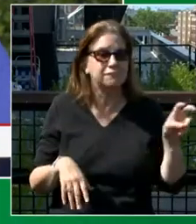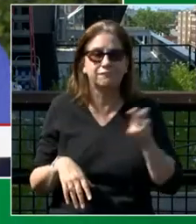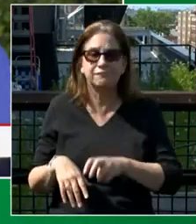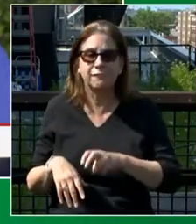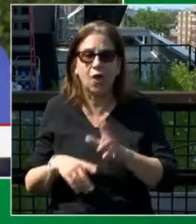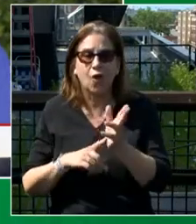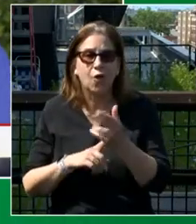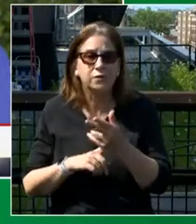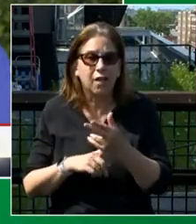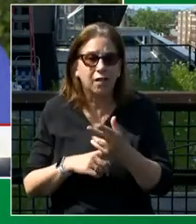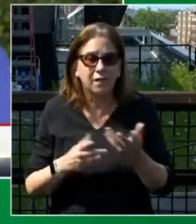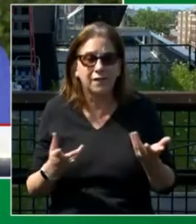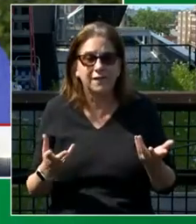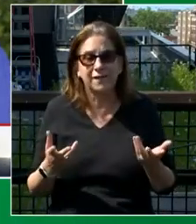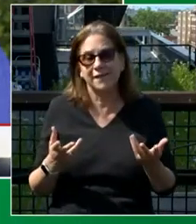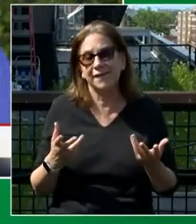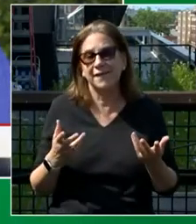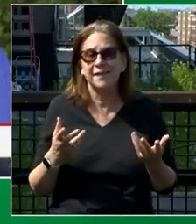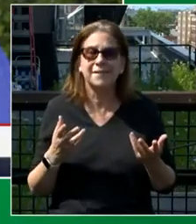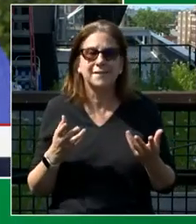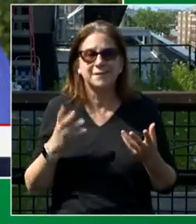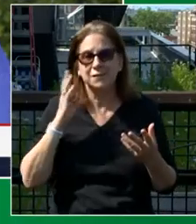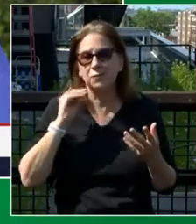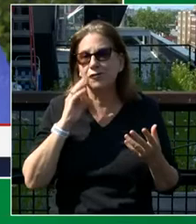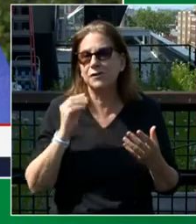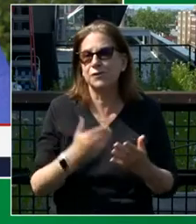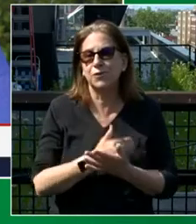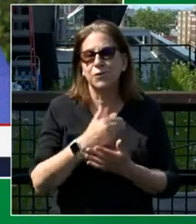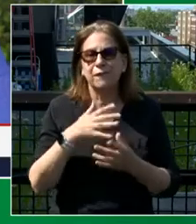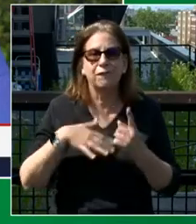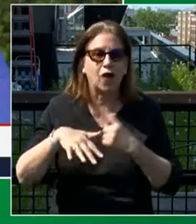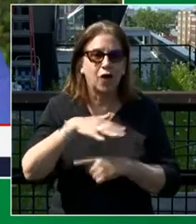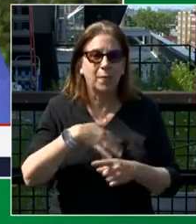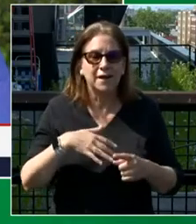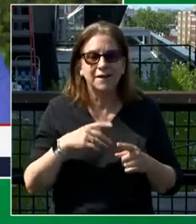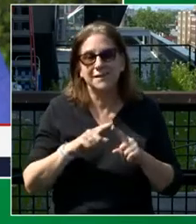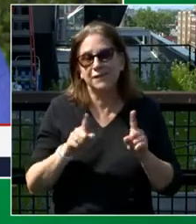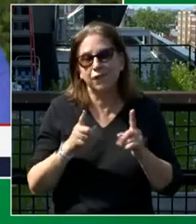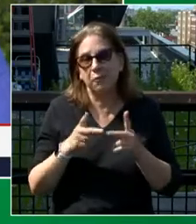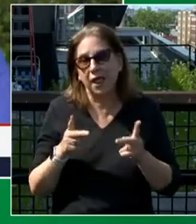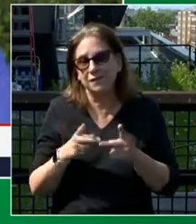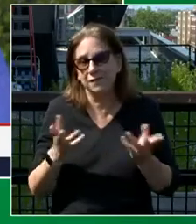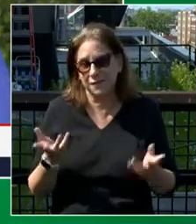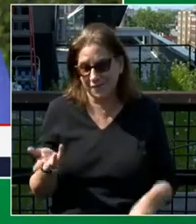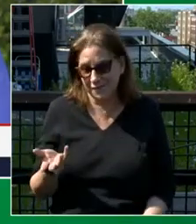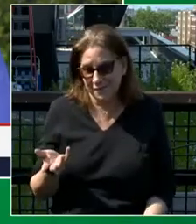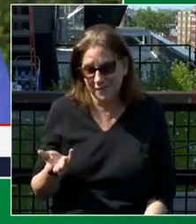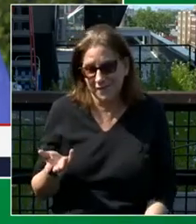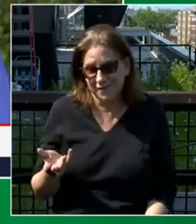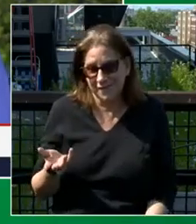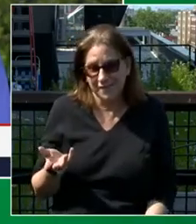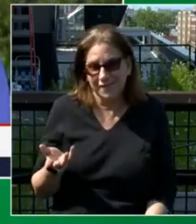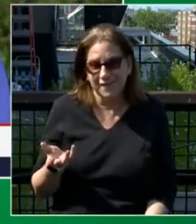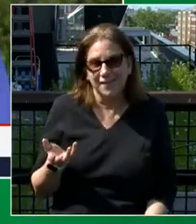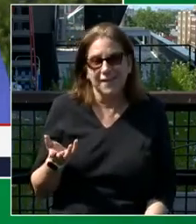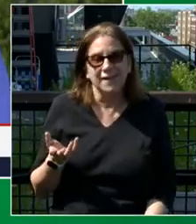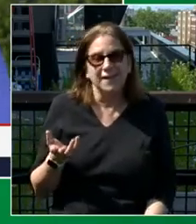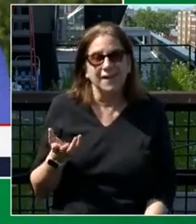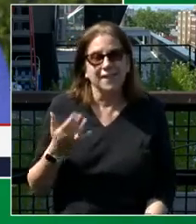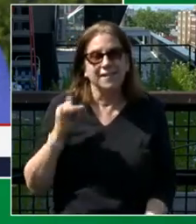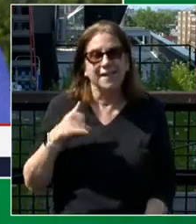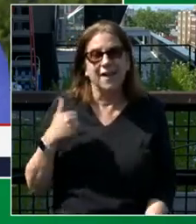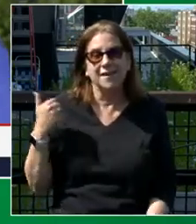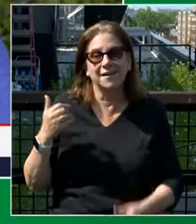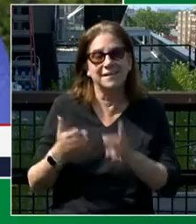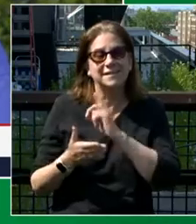lens. And, I think one thing that we did, which I think really kind of shows the importance of like the design and layout of DC, we all